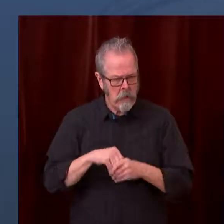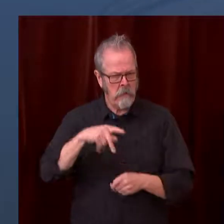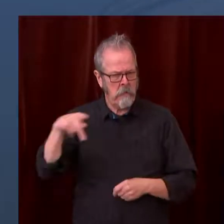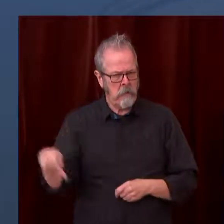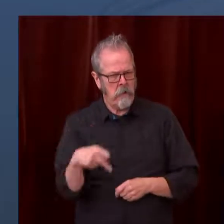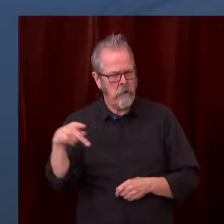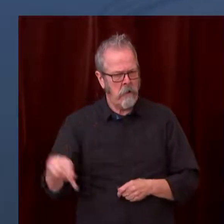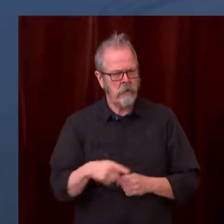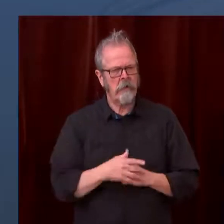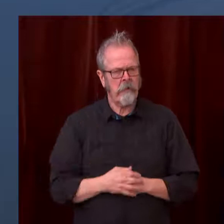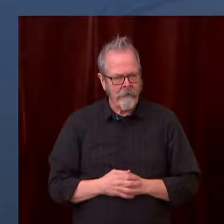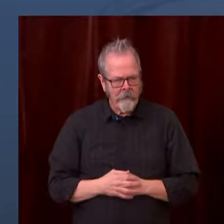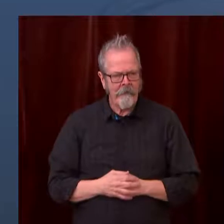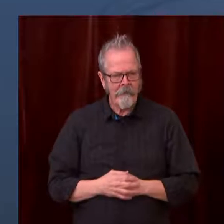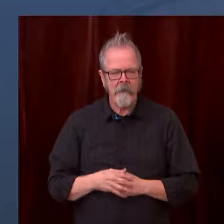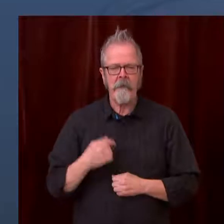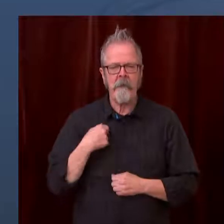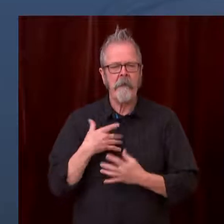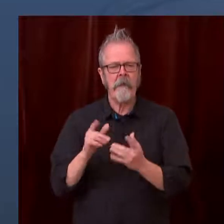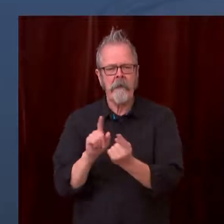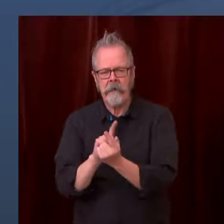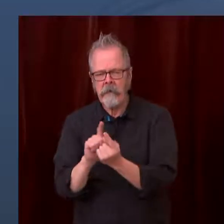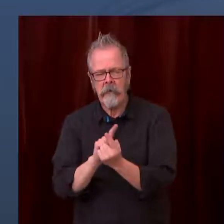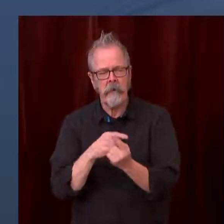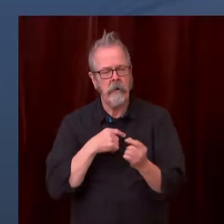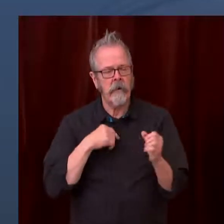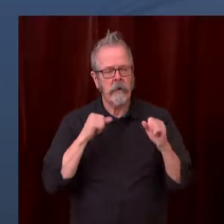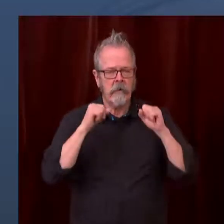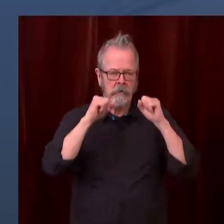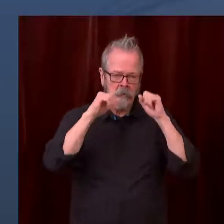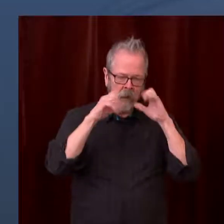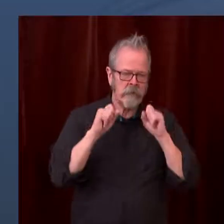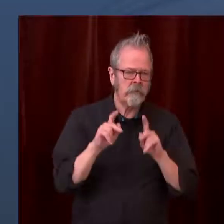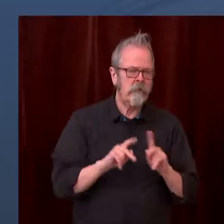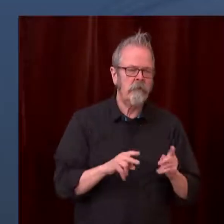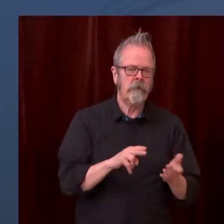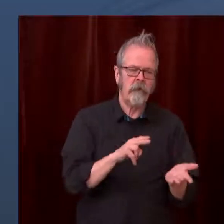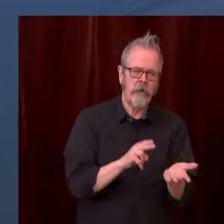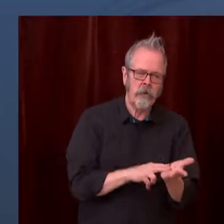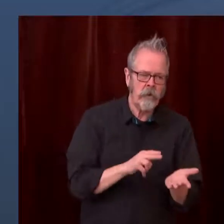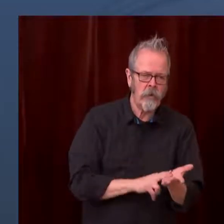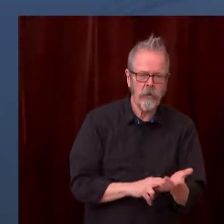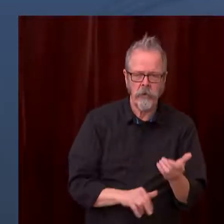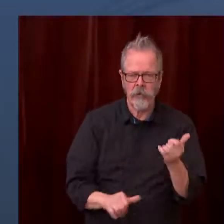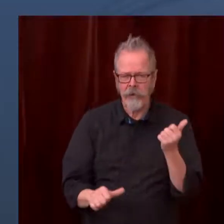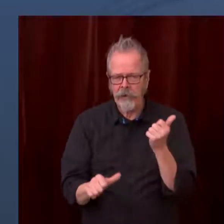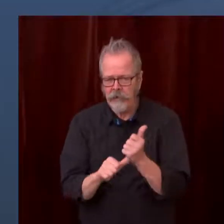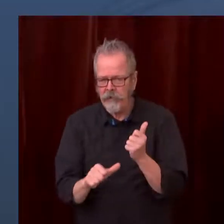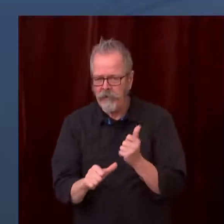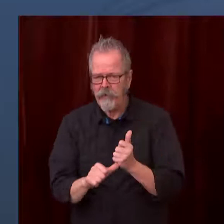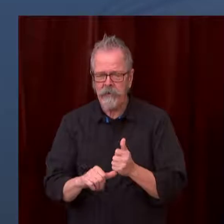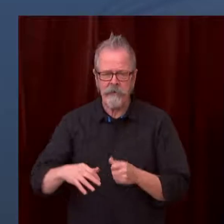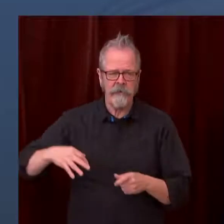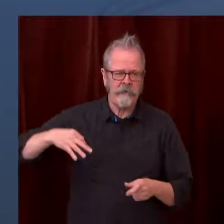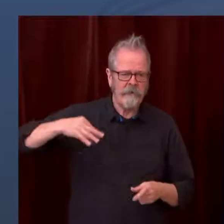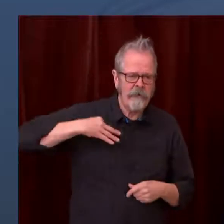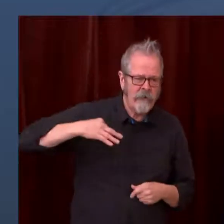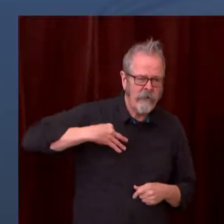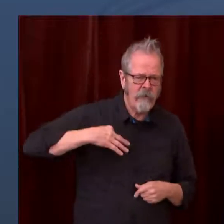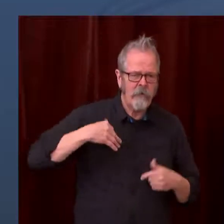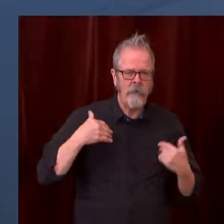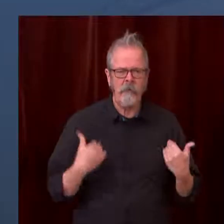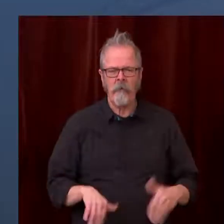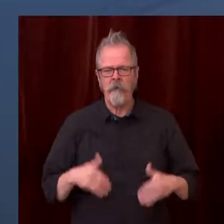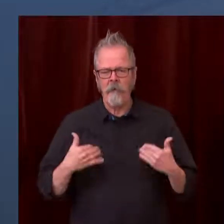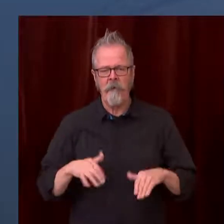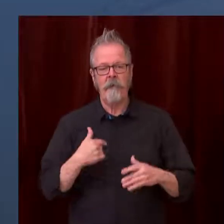out there, nurses, assistants, volunteers, physicians. I met a woman named Sherry